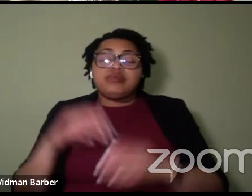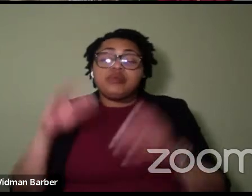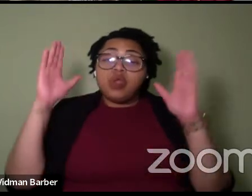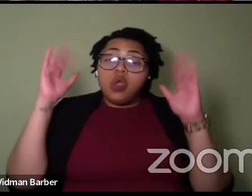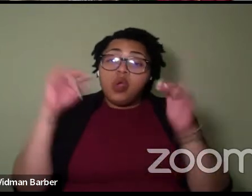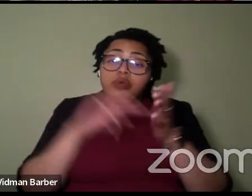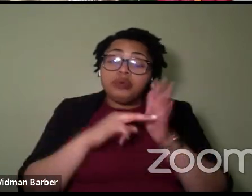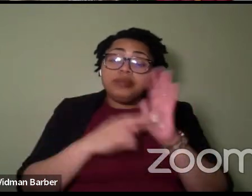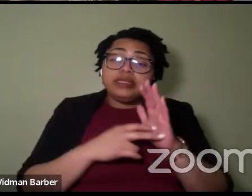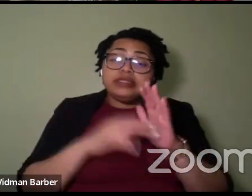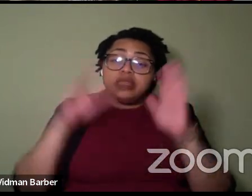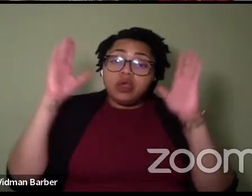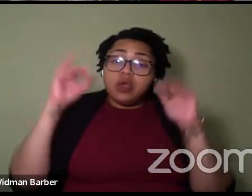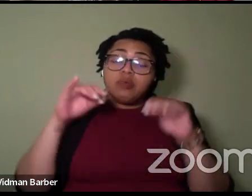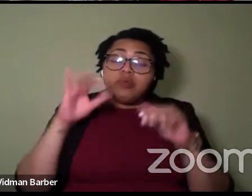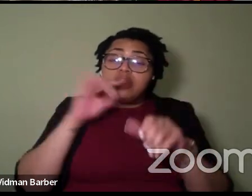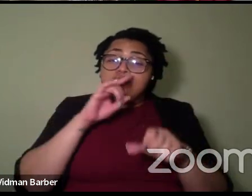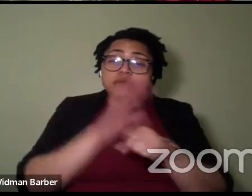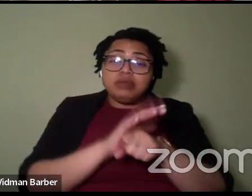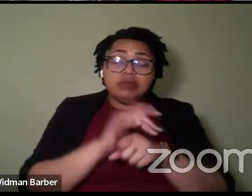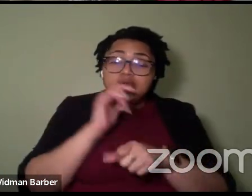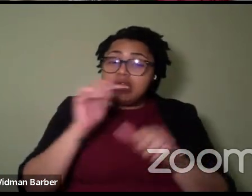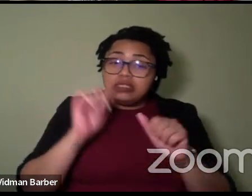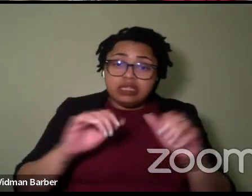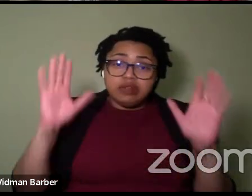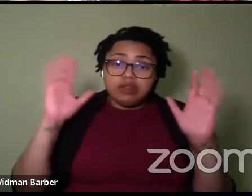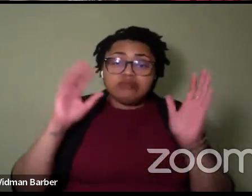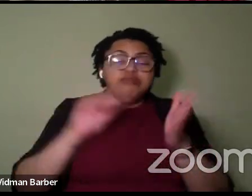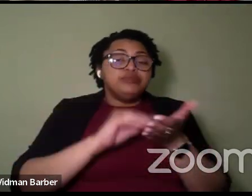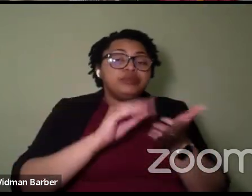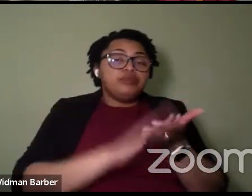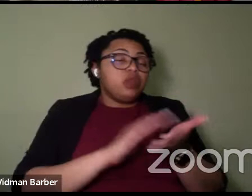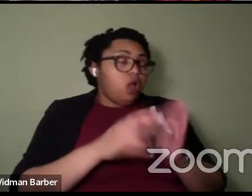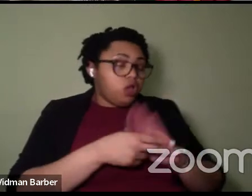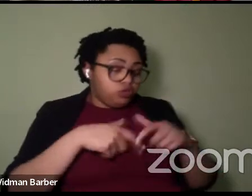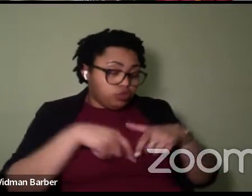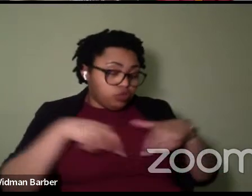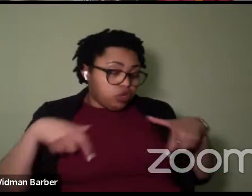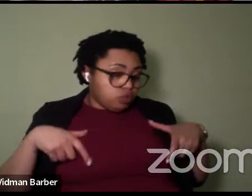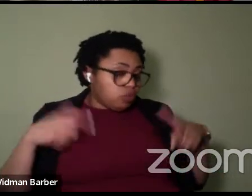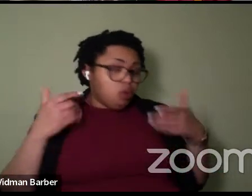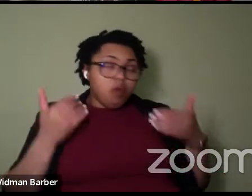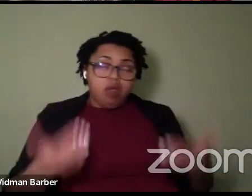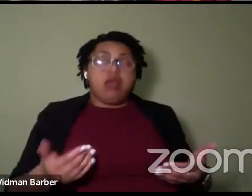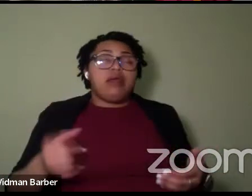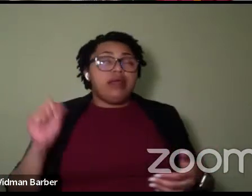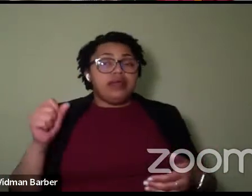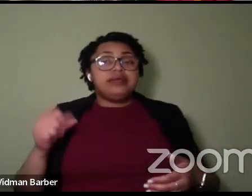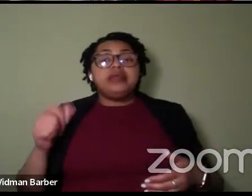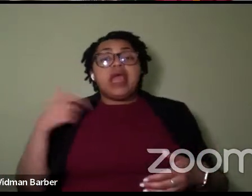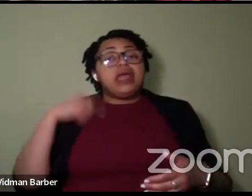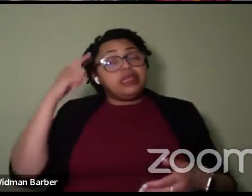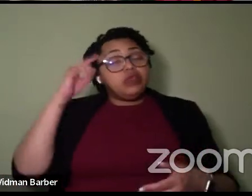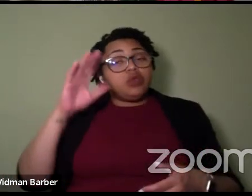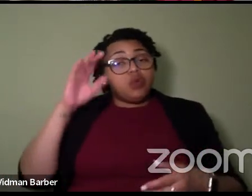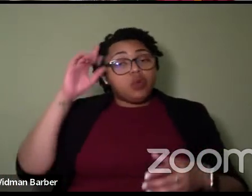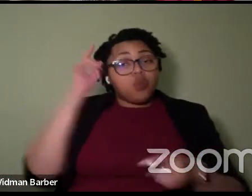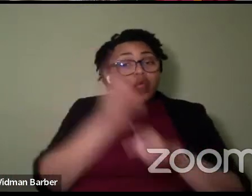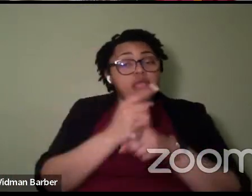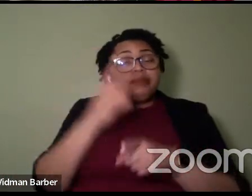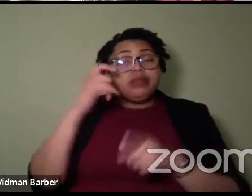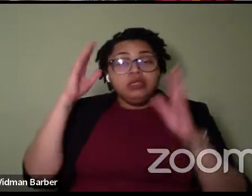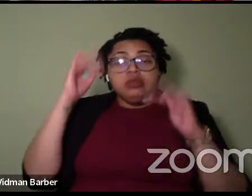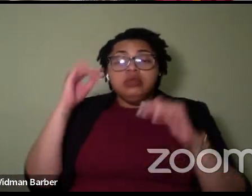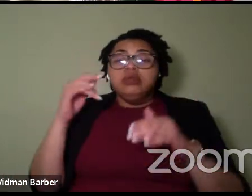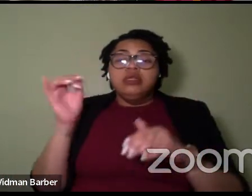Like, put it on a shirt. Just put it on a shirt. I think you're right, because it is, hope is so, pie in the sky, everything's going to be